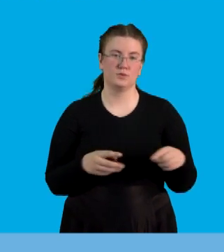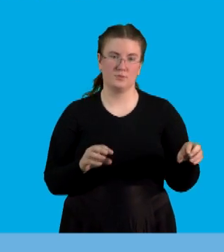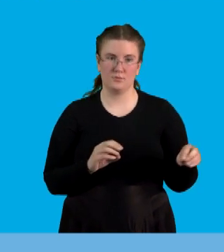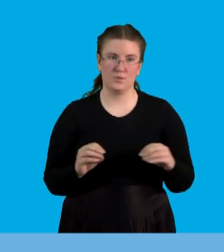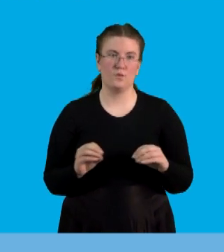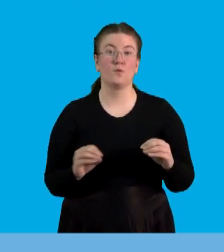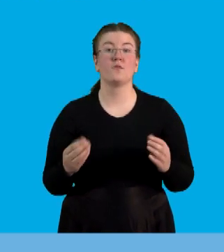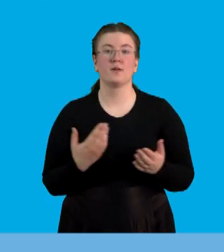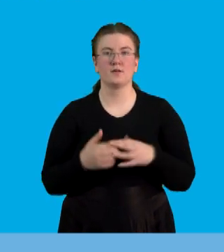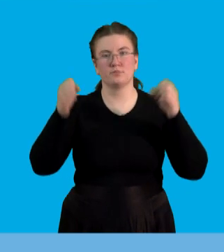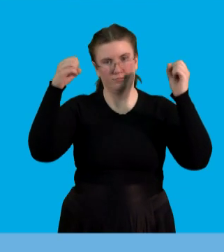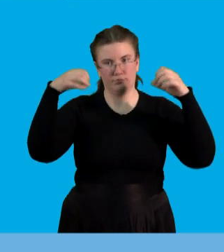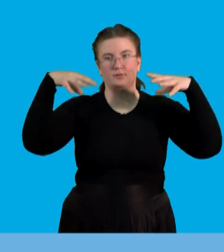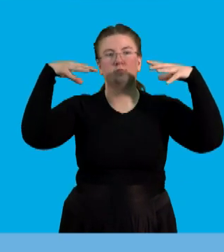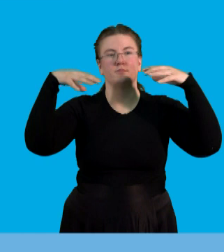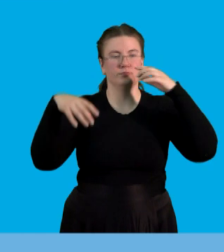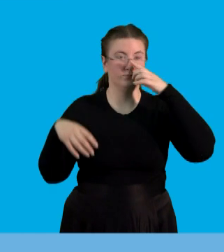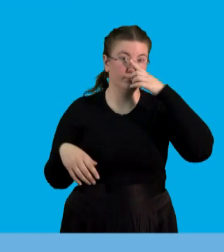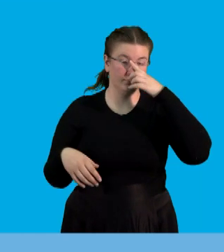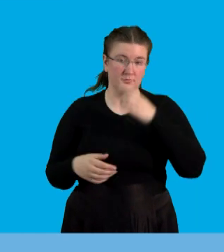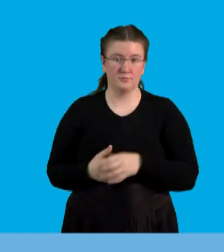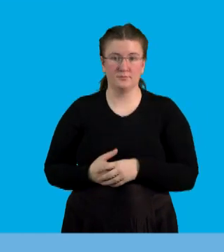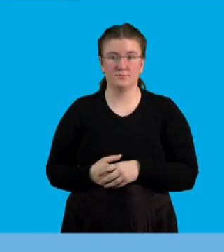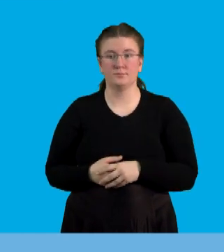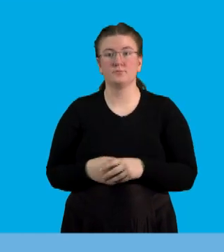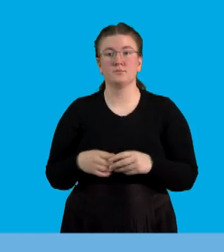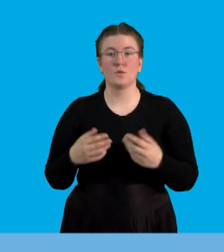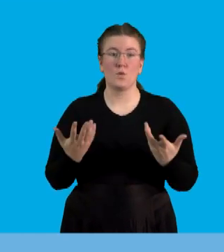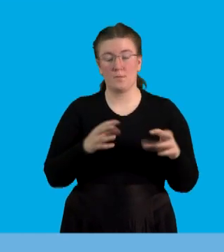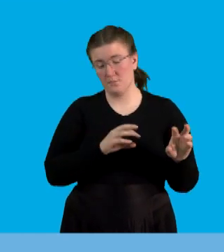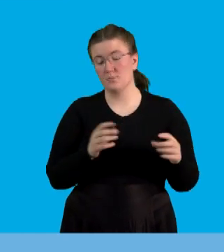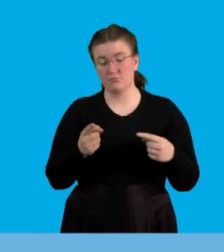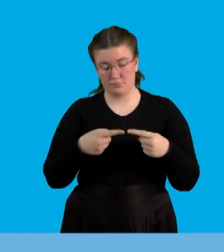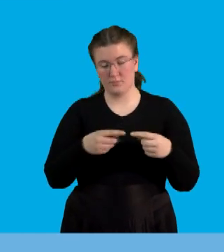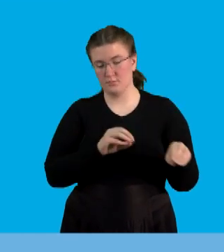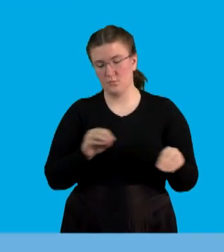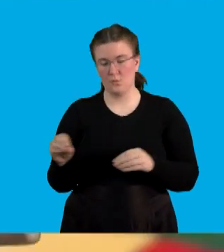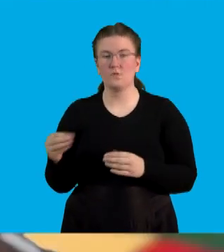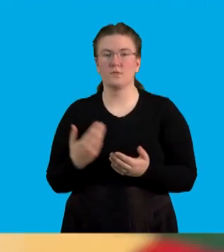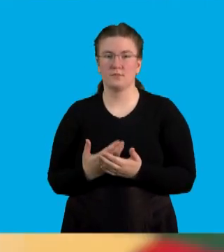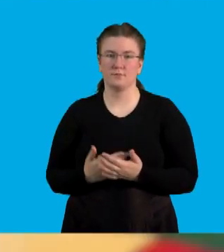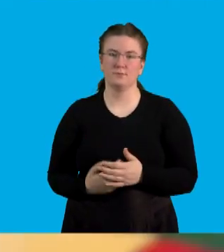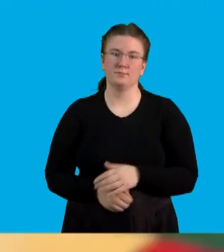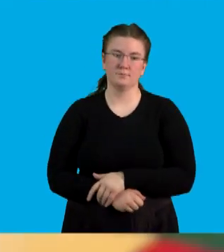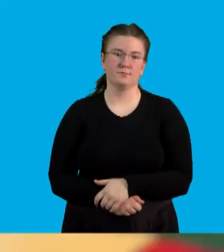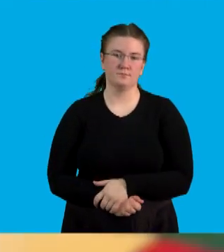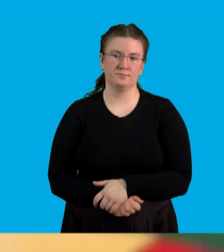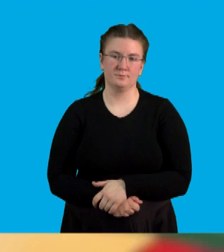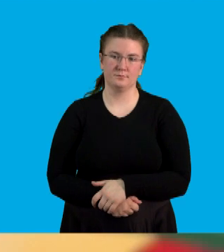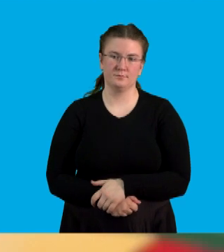closed, then the electrical current is then able to use or able to jump from one point or to move from one point to the